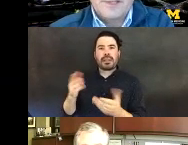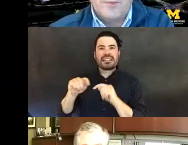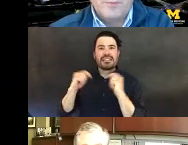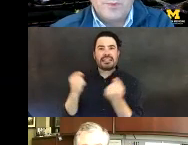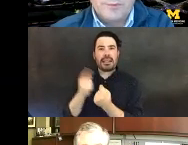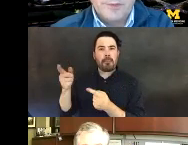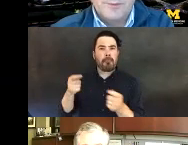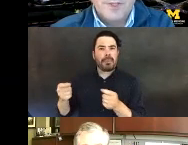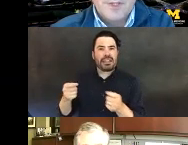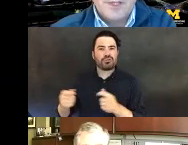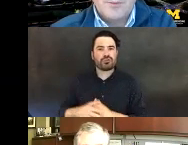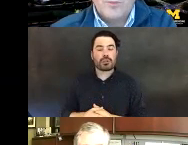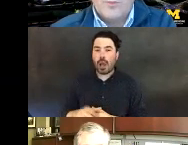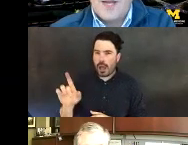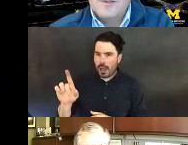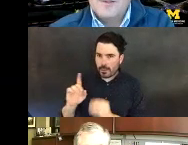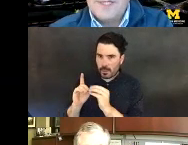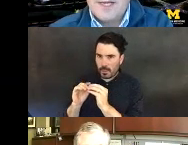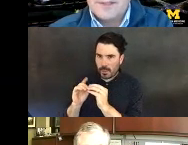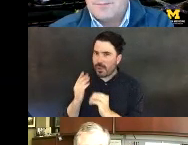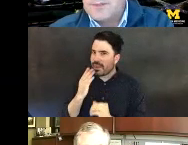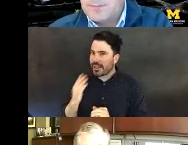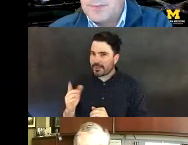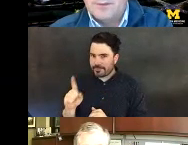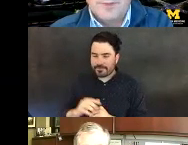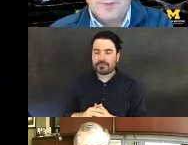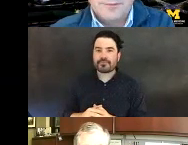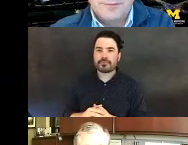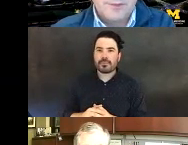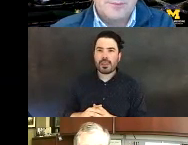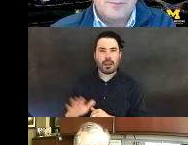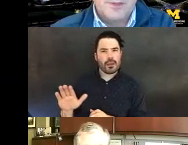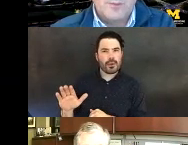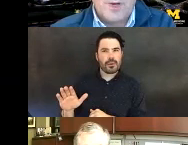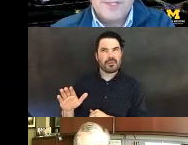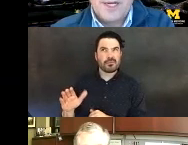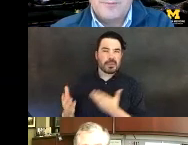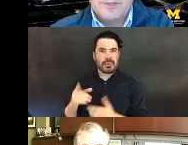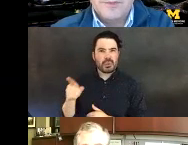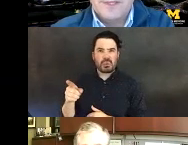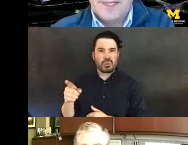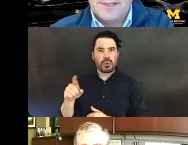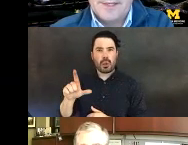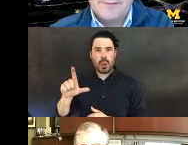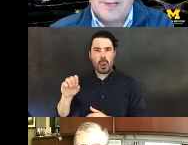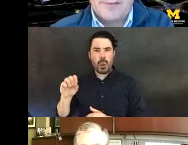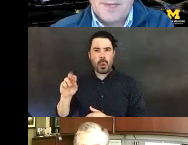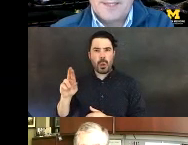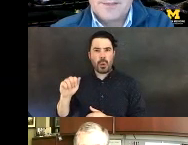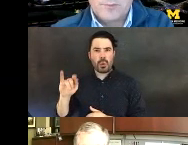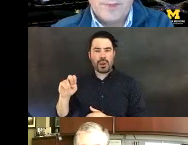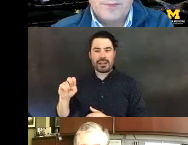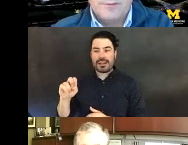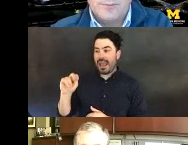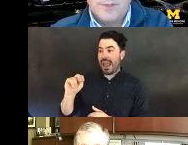Thanks, Jeff. And one more for you. Why are we not, and this may be Lorraine, if not you, why are we not reusing the N95